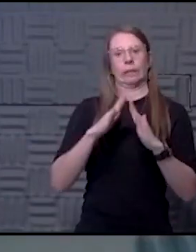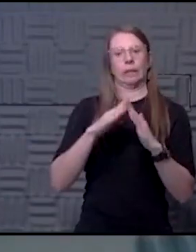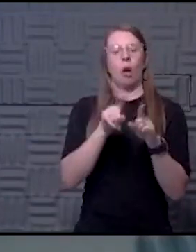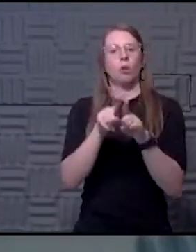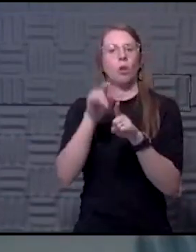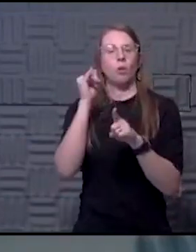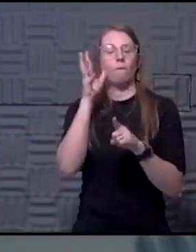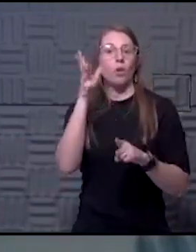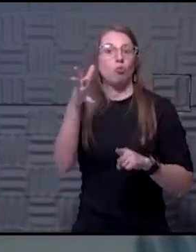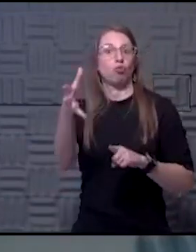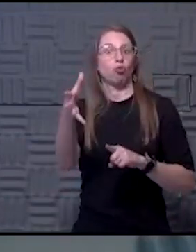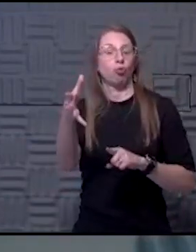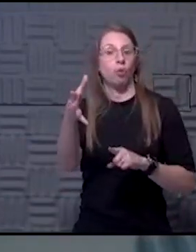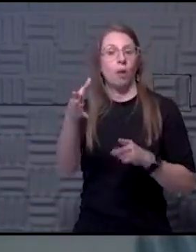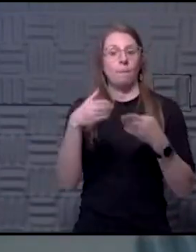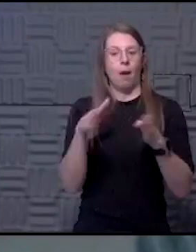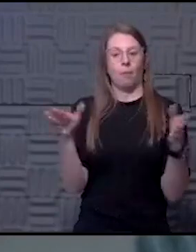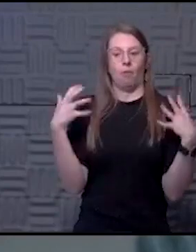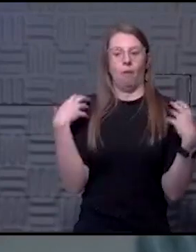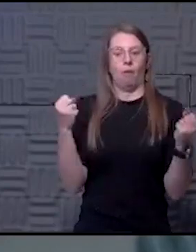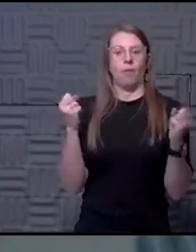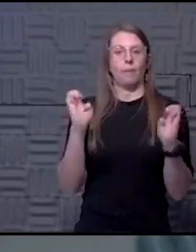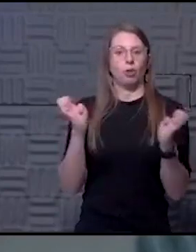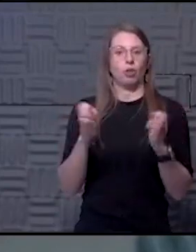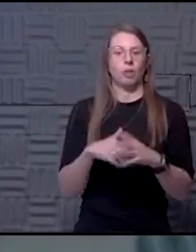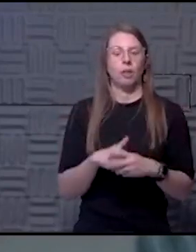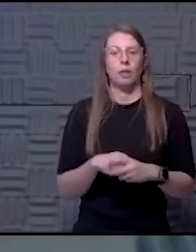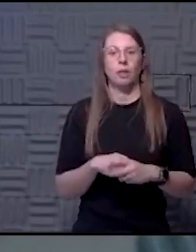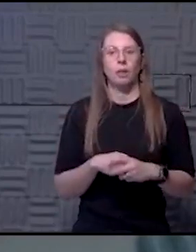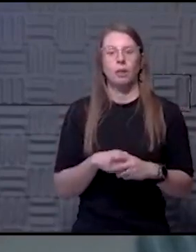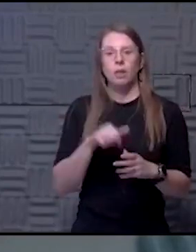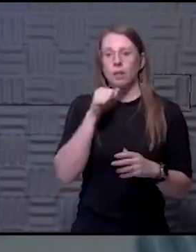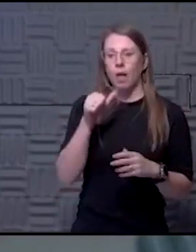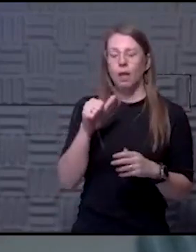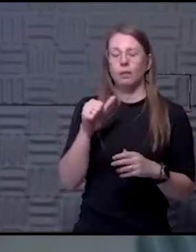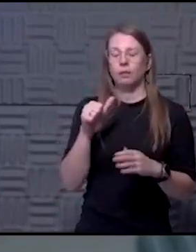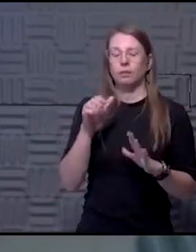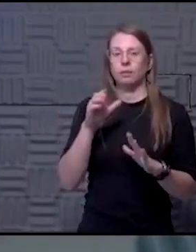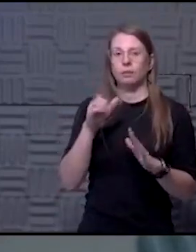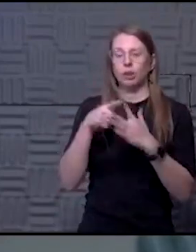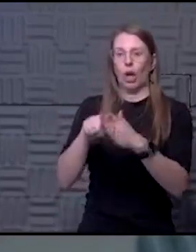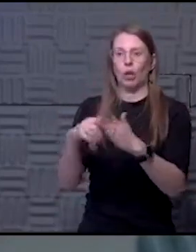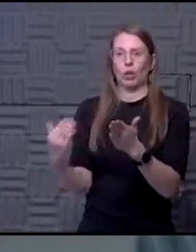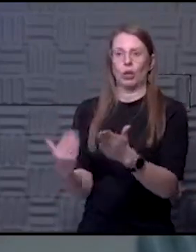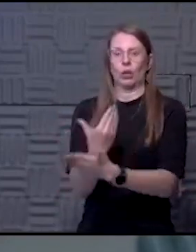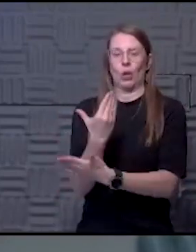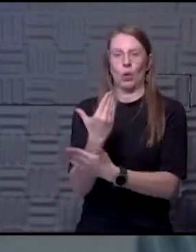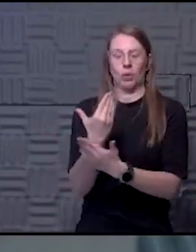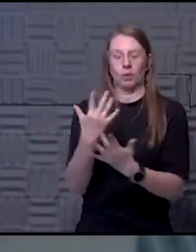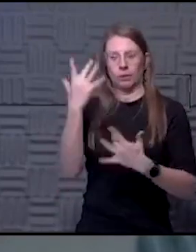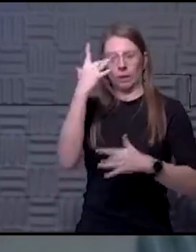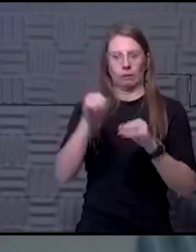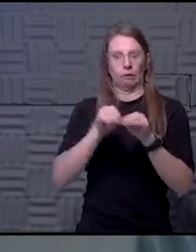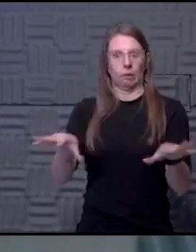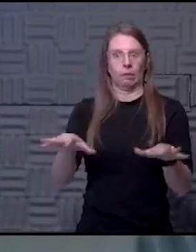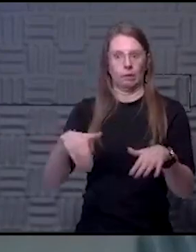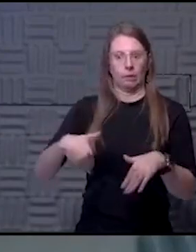had future public health emergencies? Oh, let's not invite any new ones yet. Yeah,